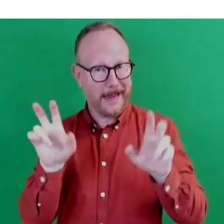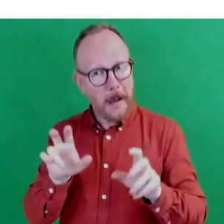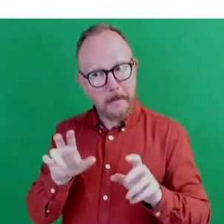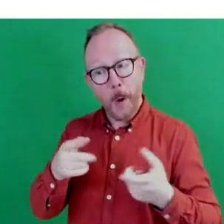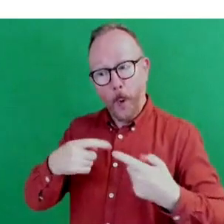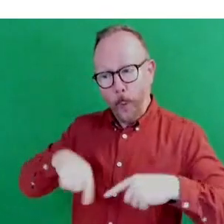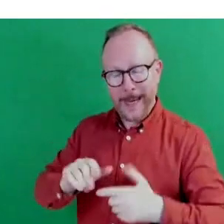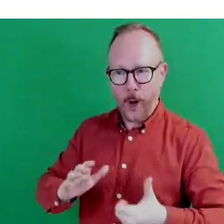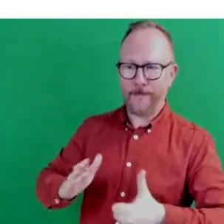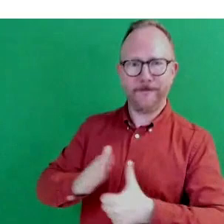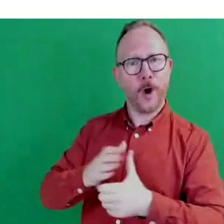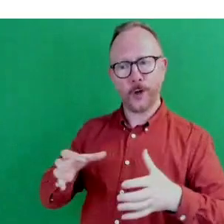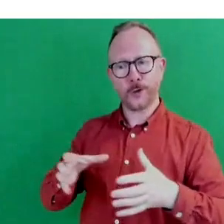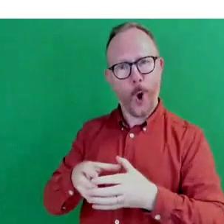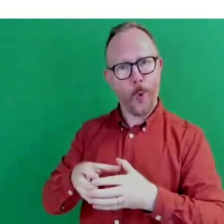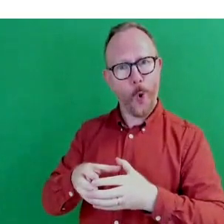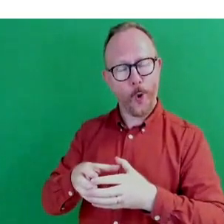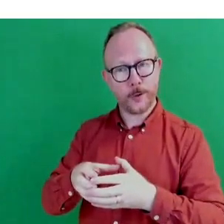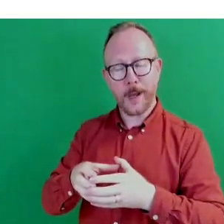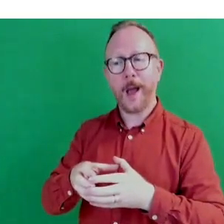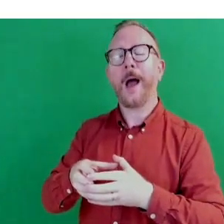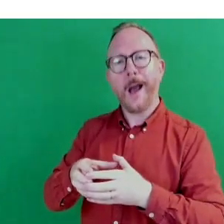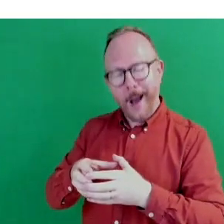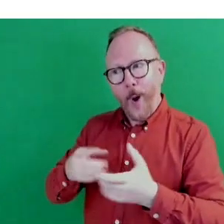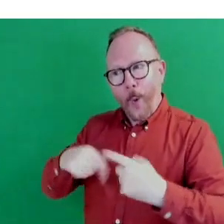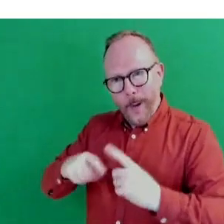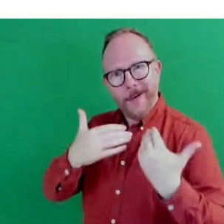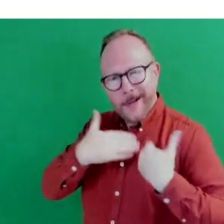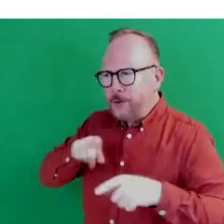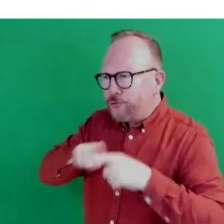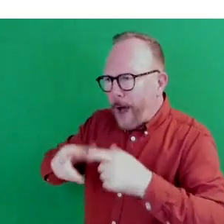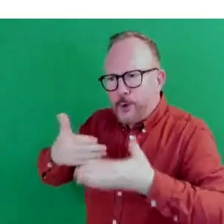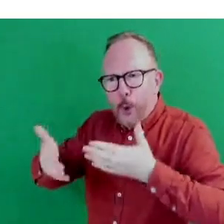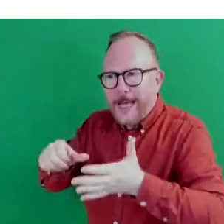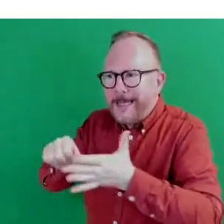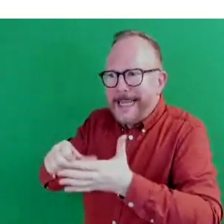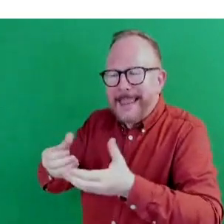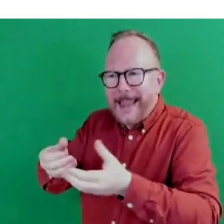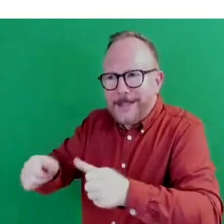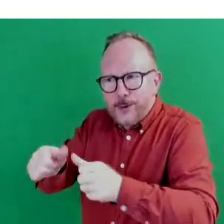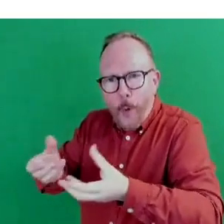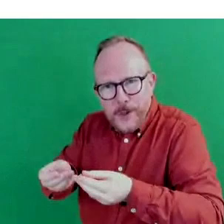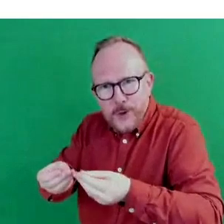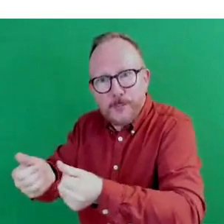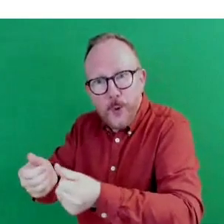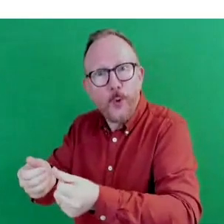eliminate those teething issues, I would say. I'm not sure, Millie or Karen, what you think.